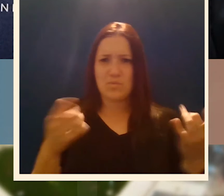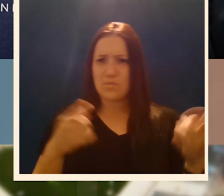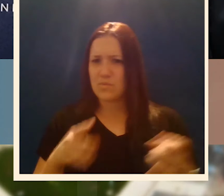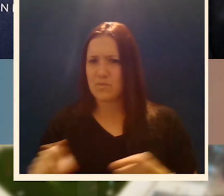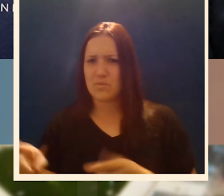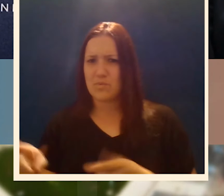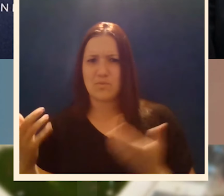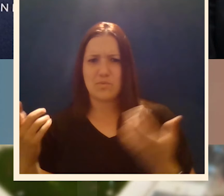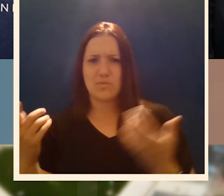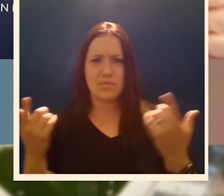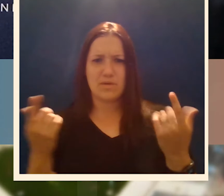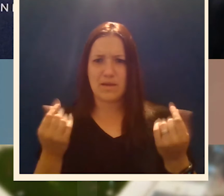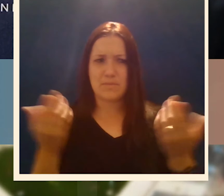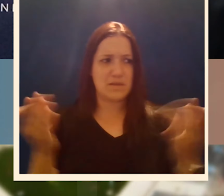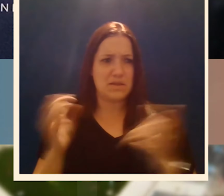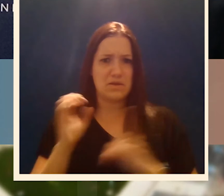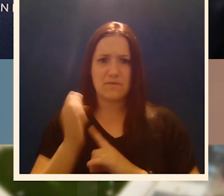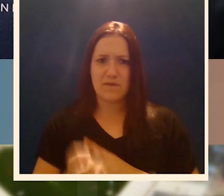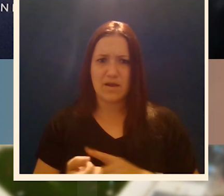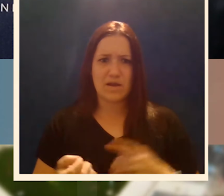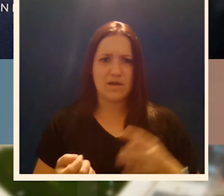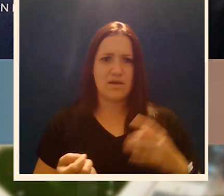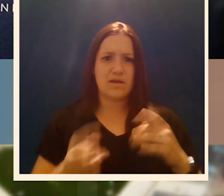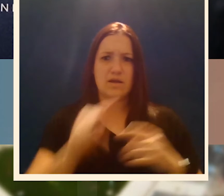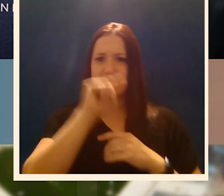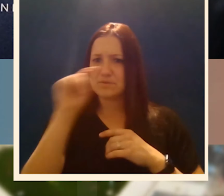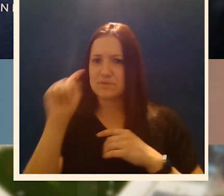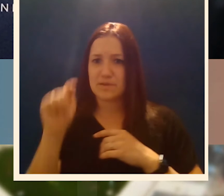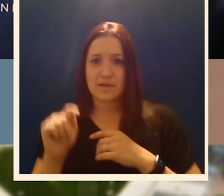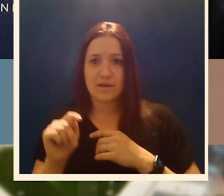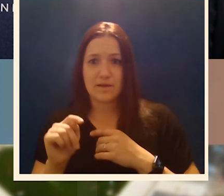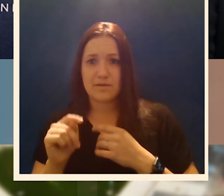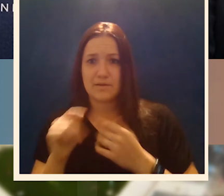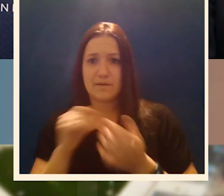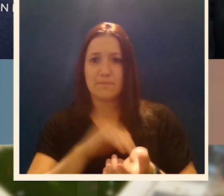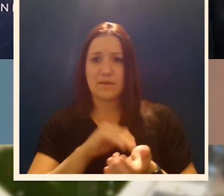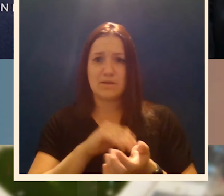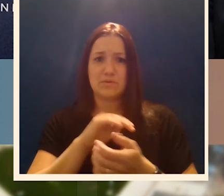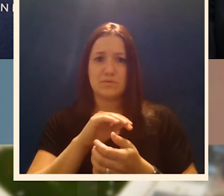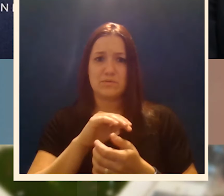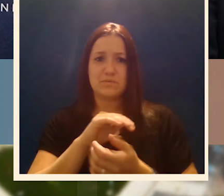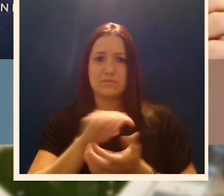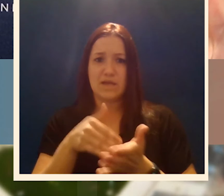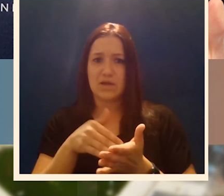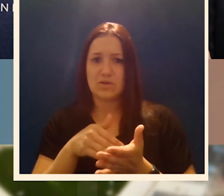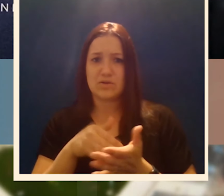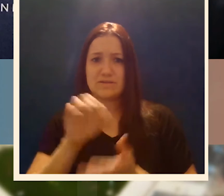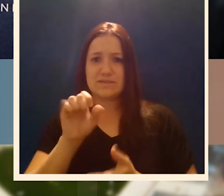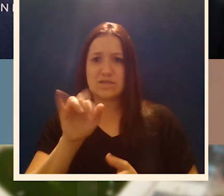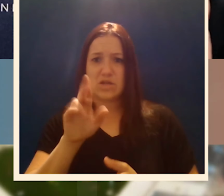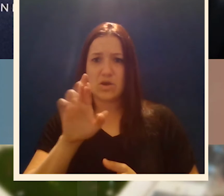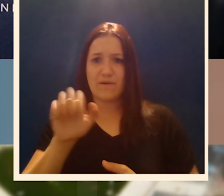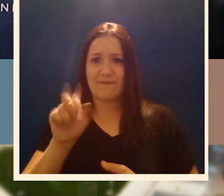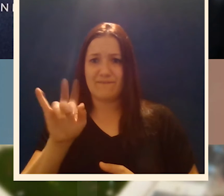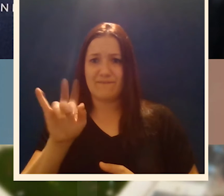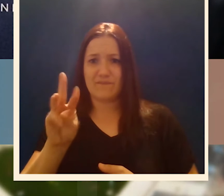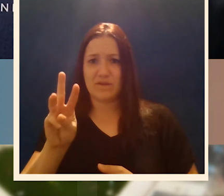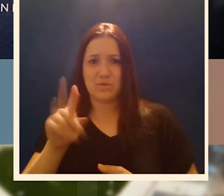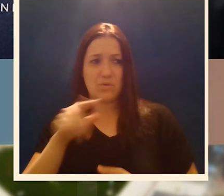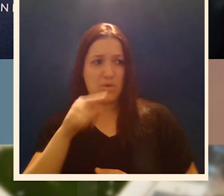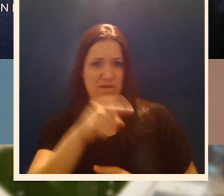in the environment? Tulare Medical Center or Sierra View Medical Center, have they been impacted,